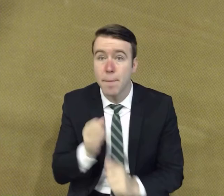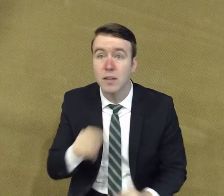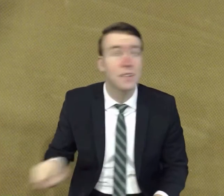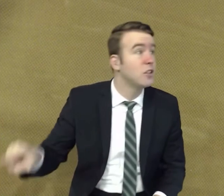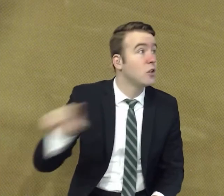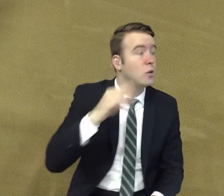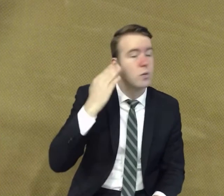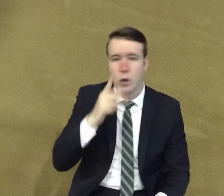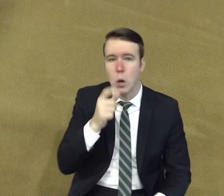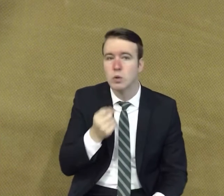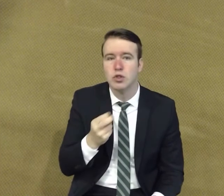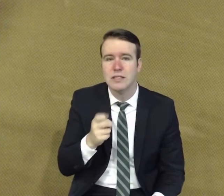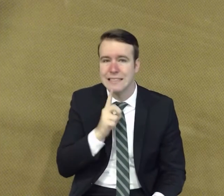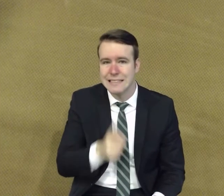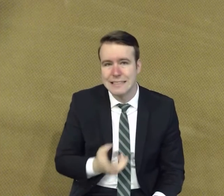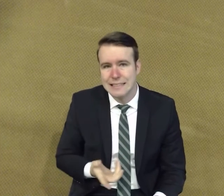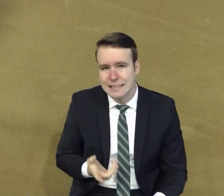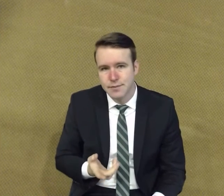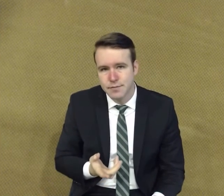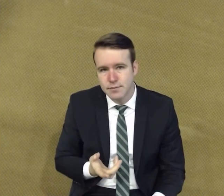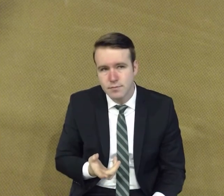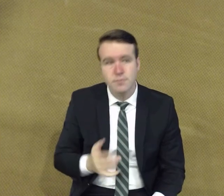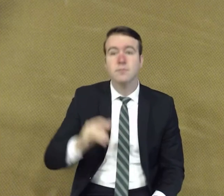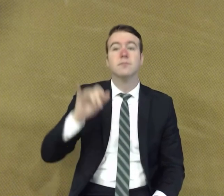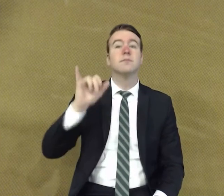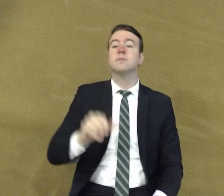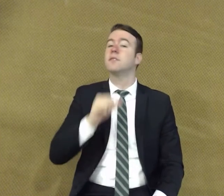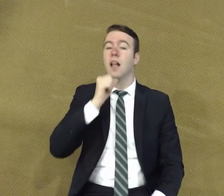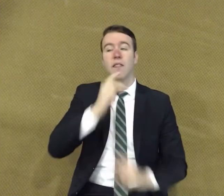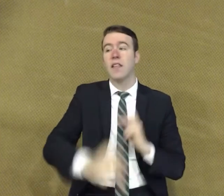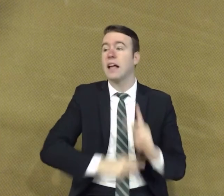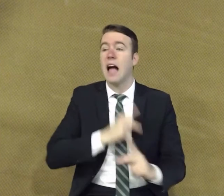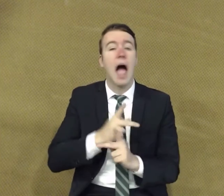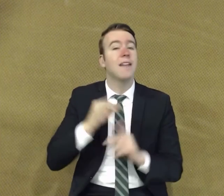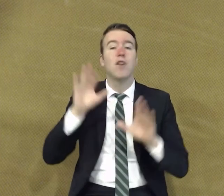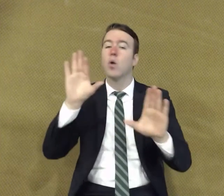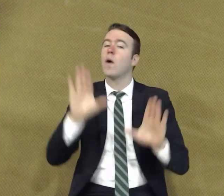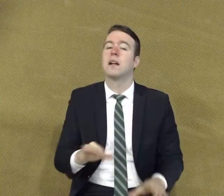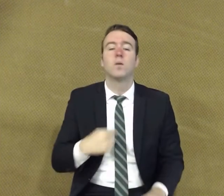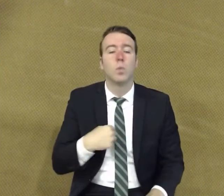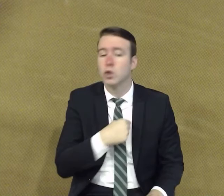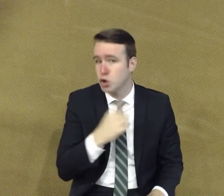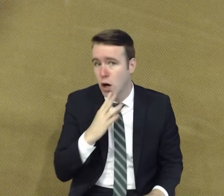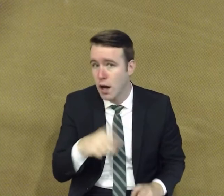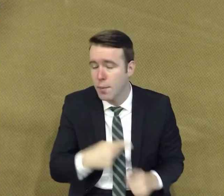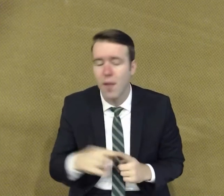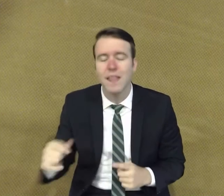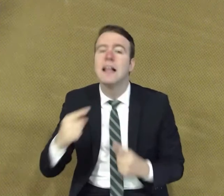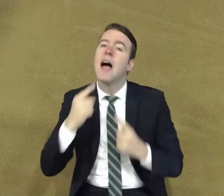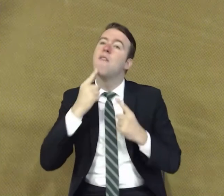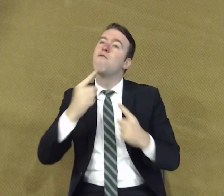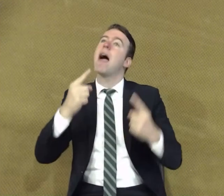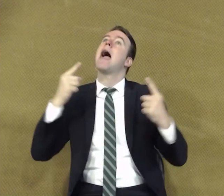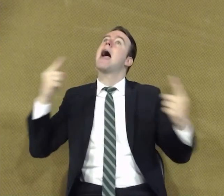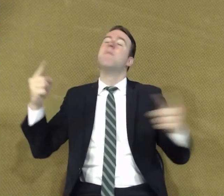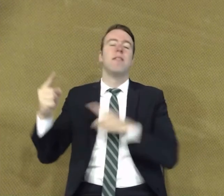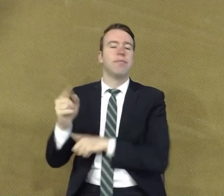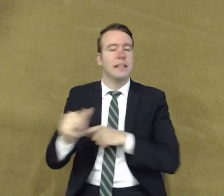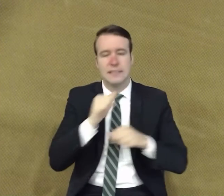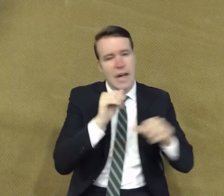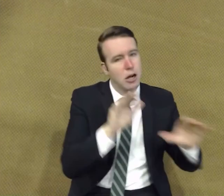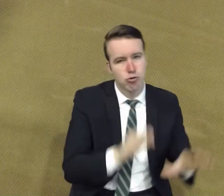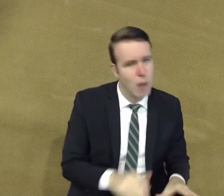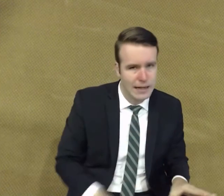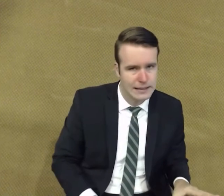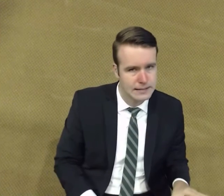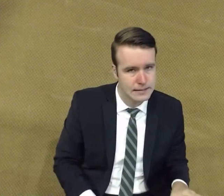voice, don't know who she is. And so that's not the kind of greatness we're talking about. That's fame or notoriety. But when